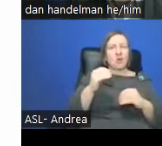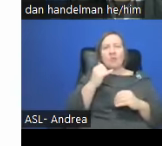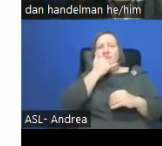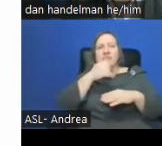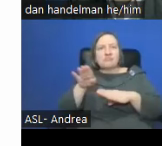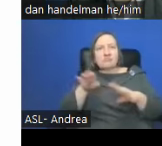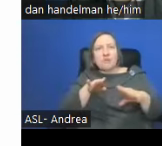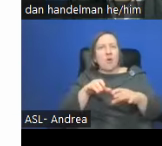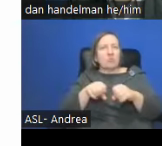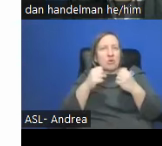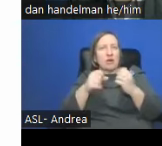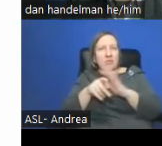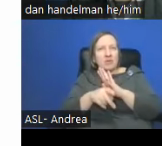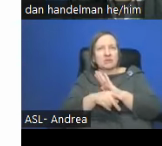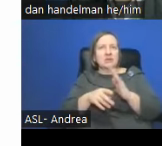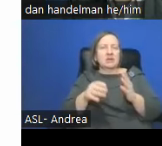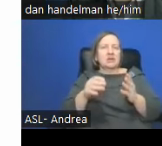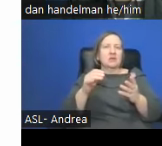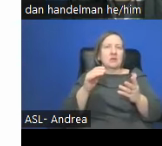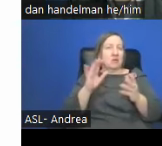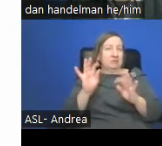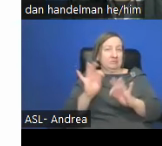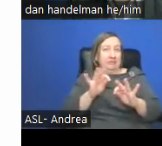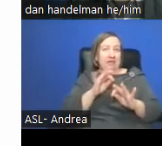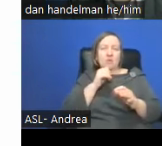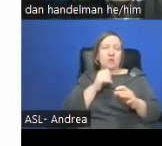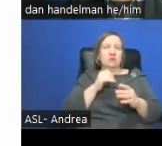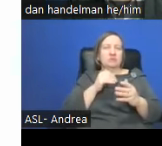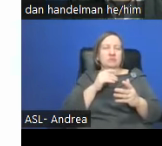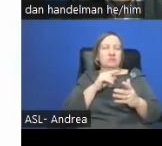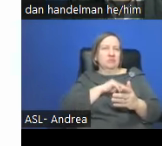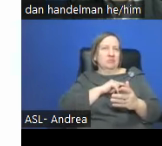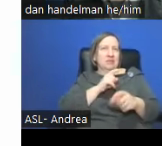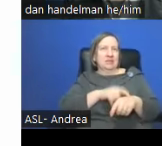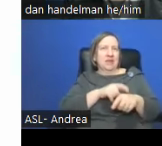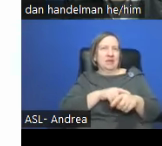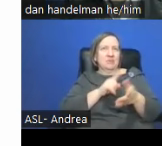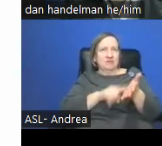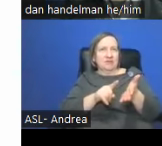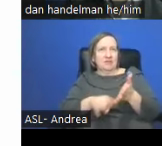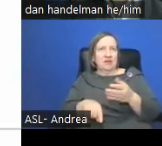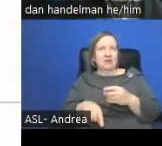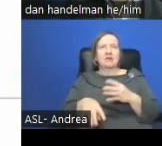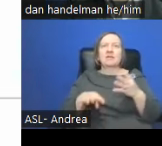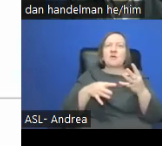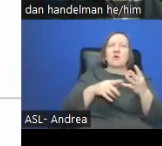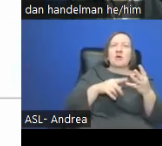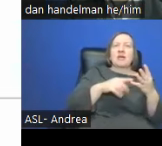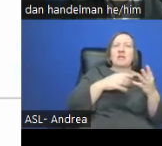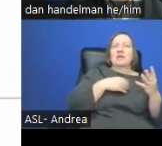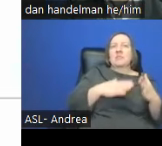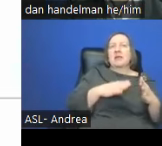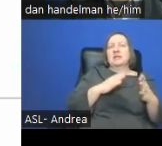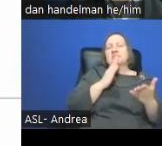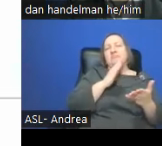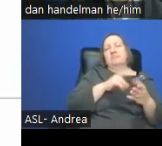would be so minor that it would not justify the time spent investigating. 4, maybe I should have stopped. 4, the complainant withdraws the